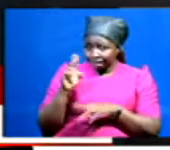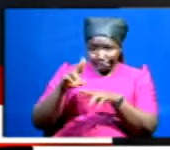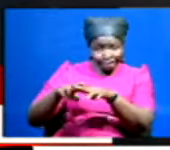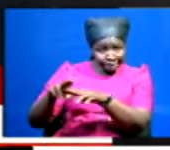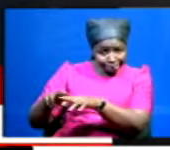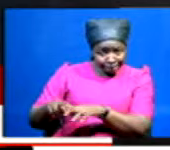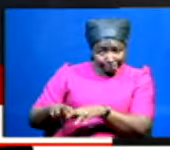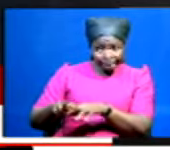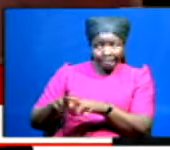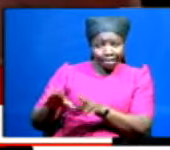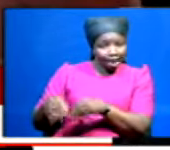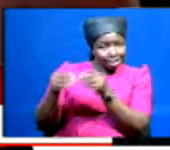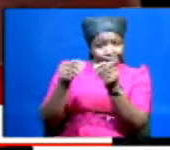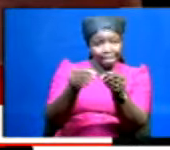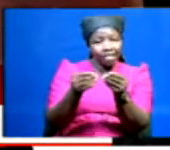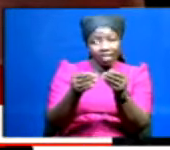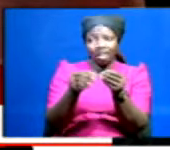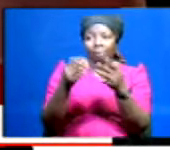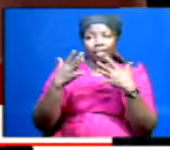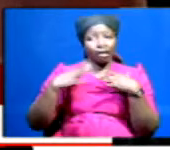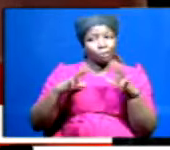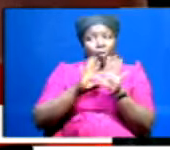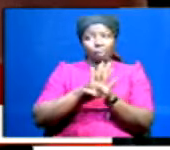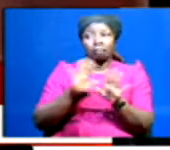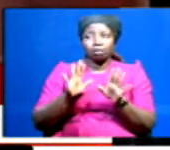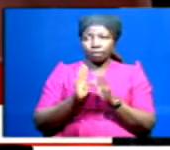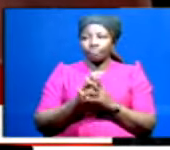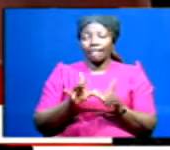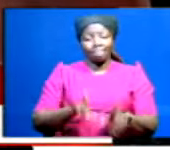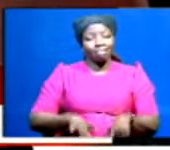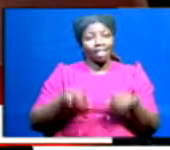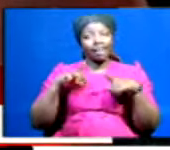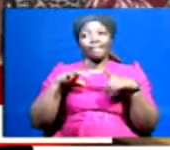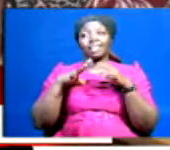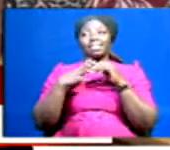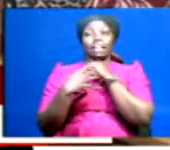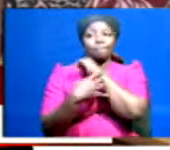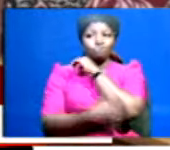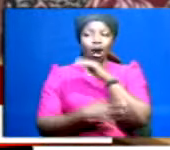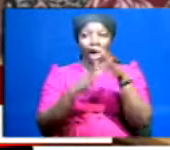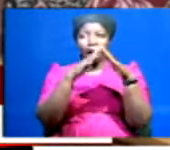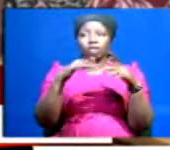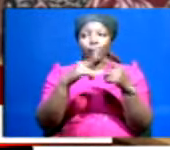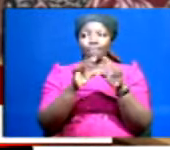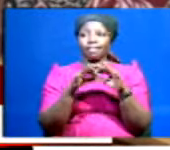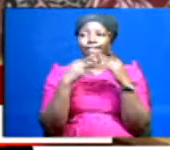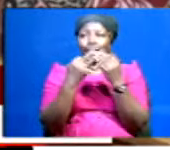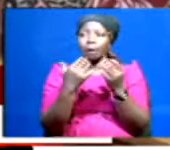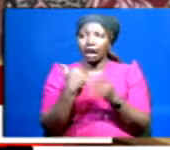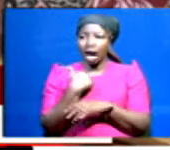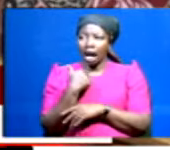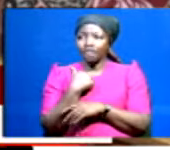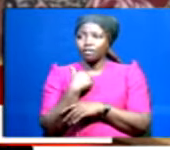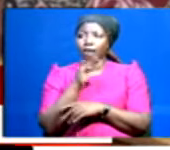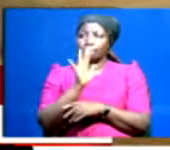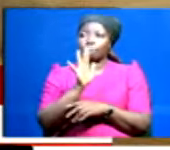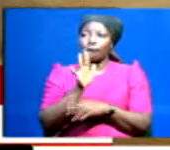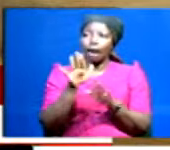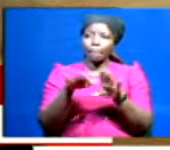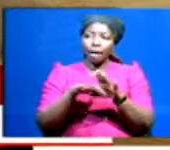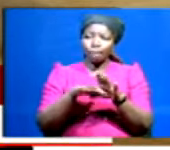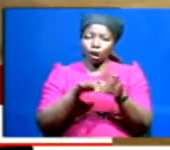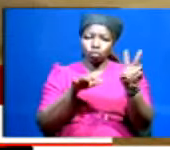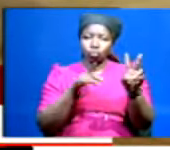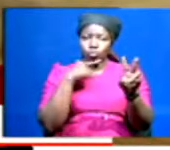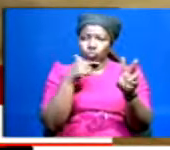ni kupatio ni wananchi. Besides living in a dilapidated house, the family has two of its members who are disabled. Local residents